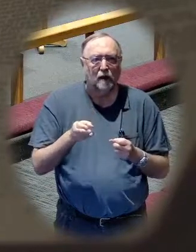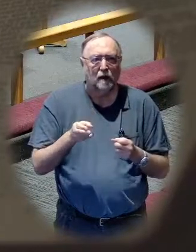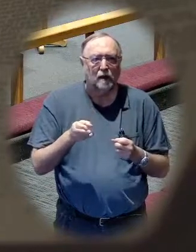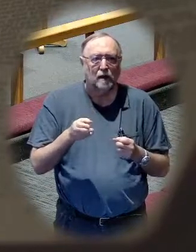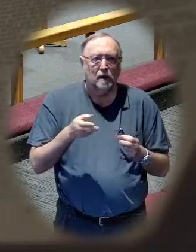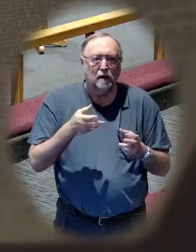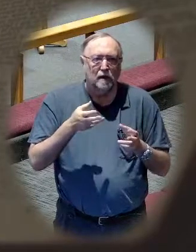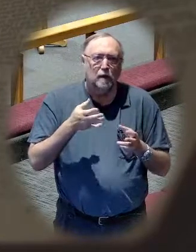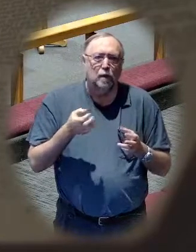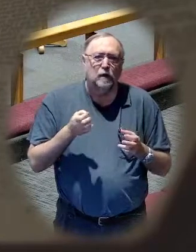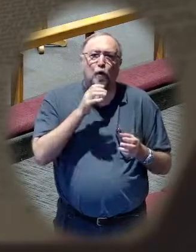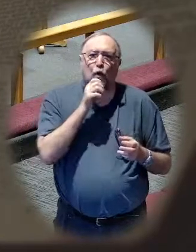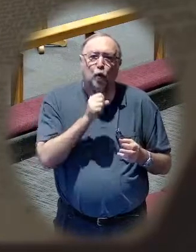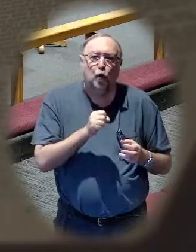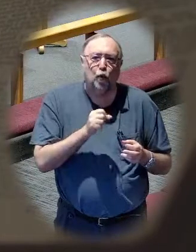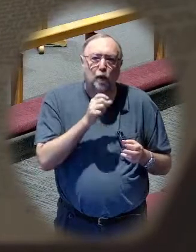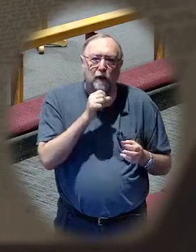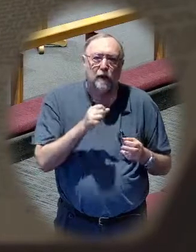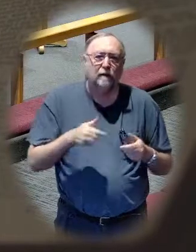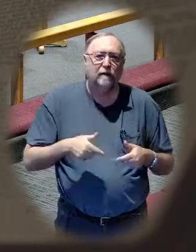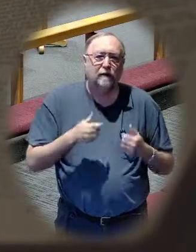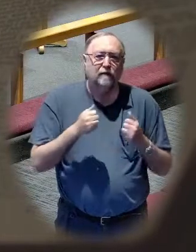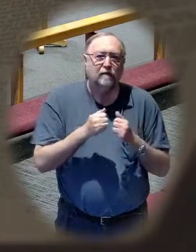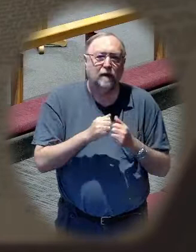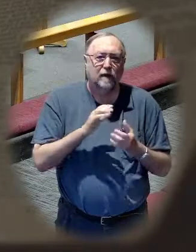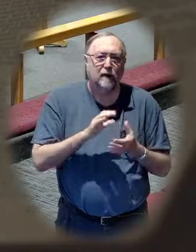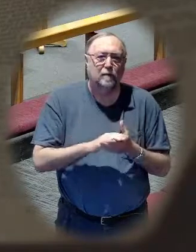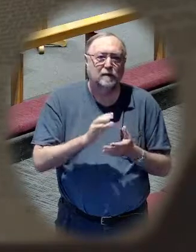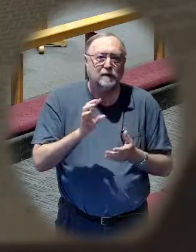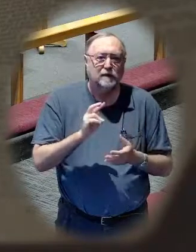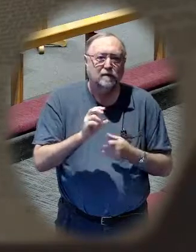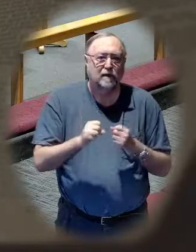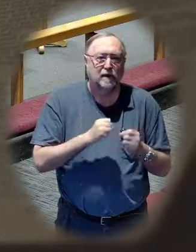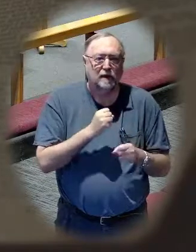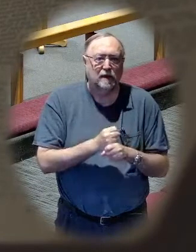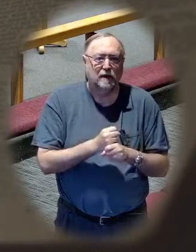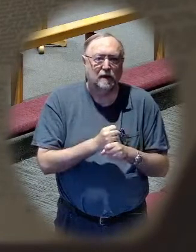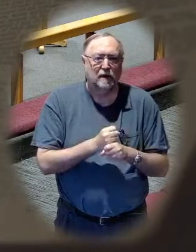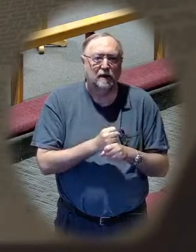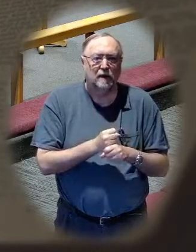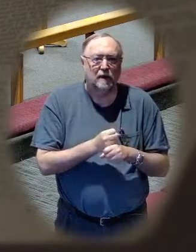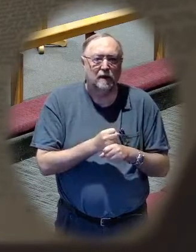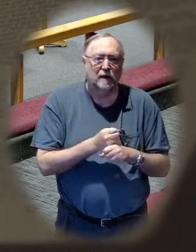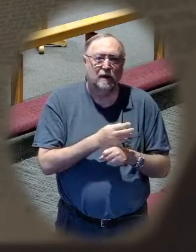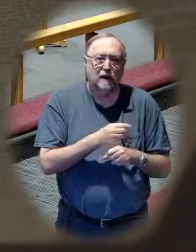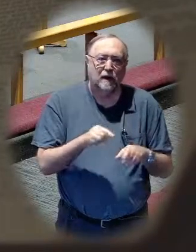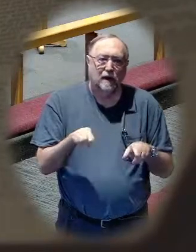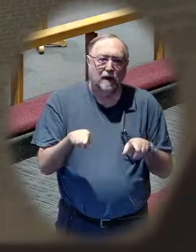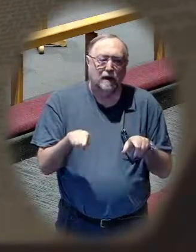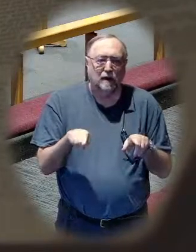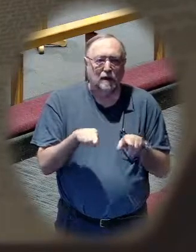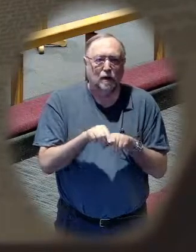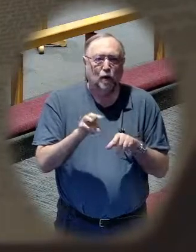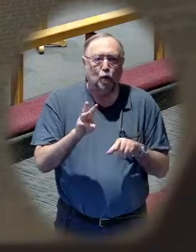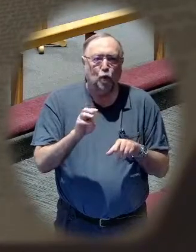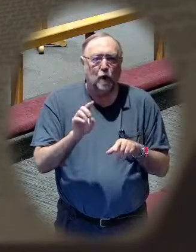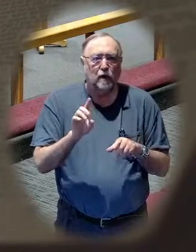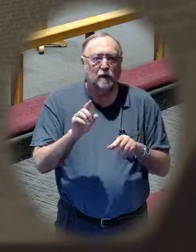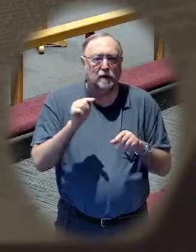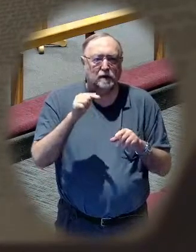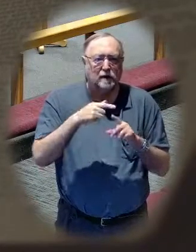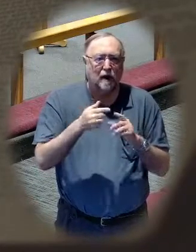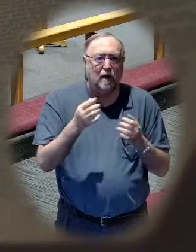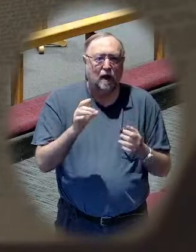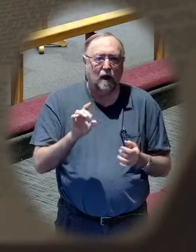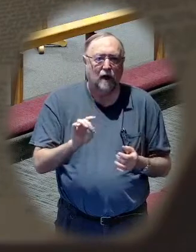in years, having lived with her husband 7 years from when she was a virgin, and then as a widow until she was 84.